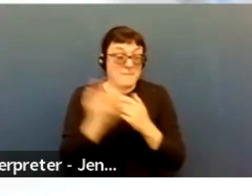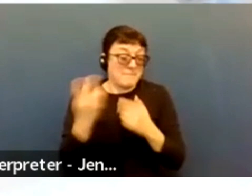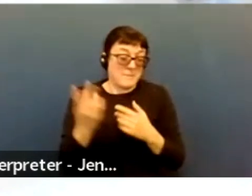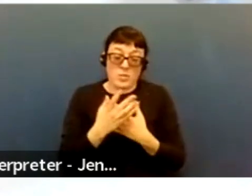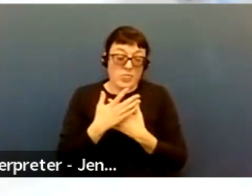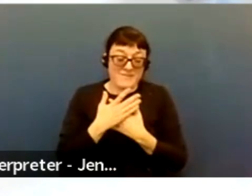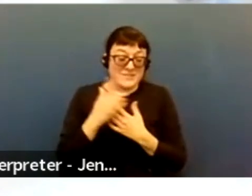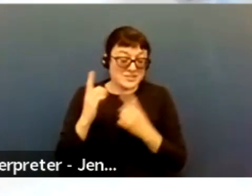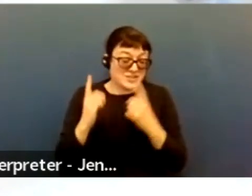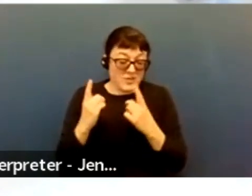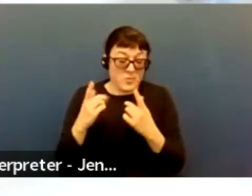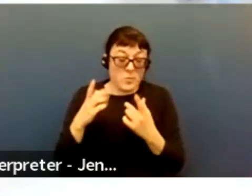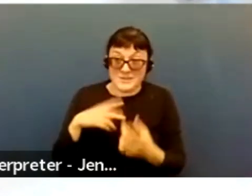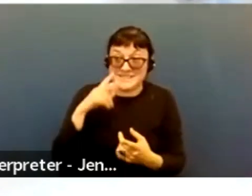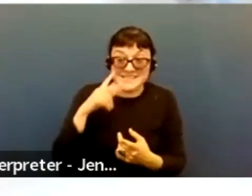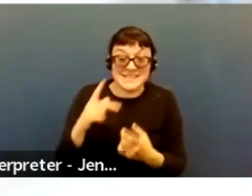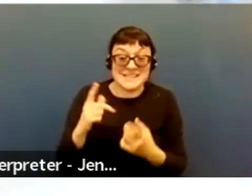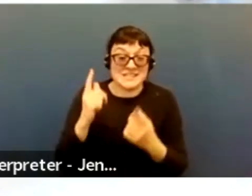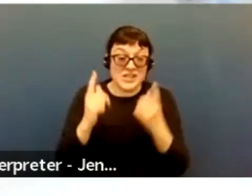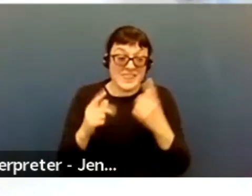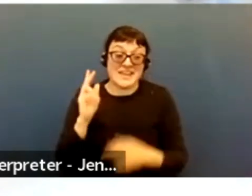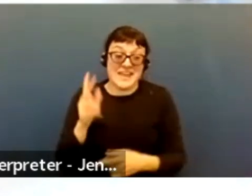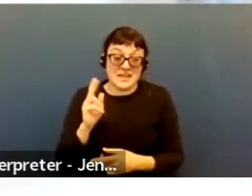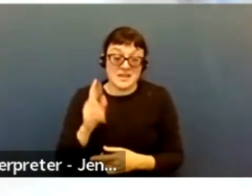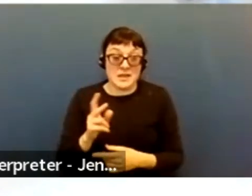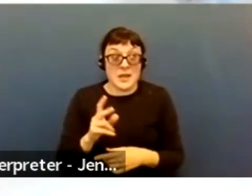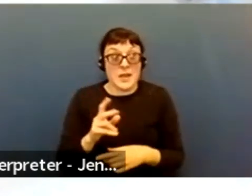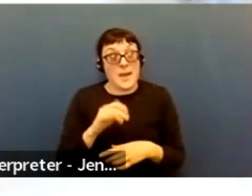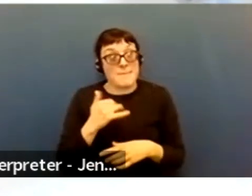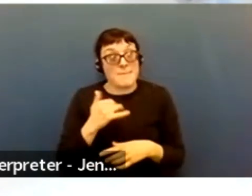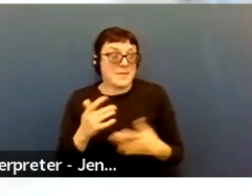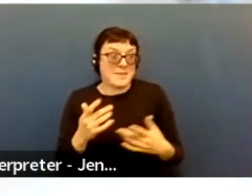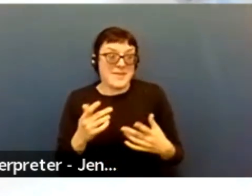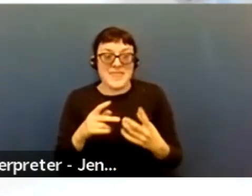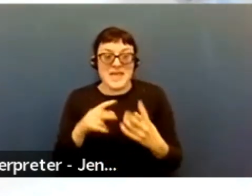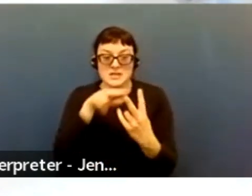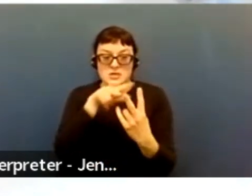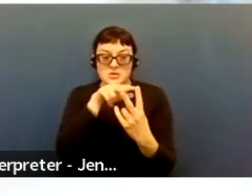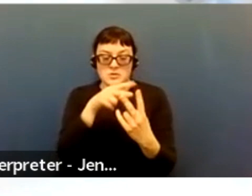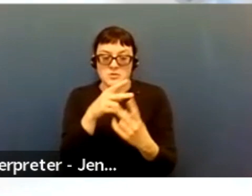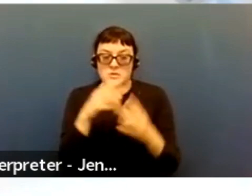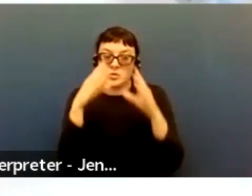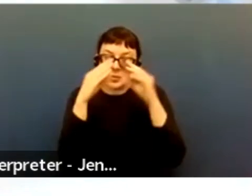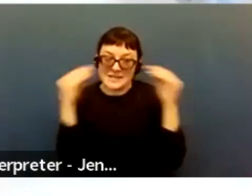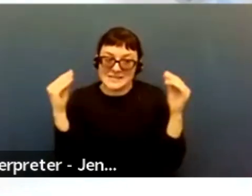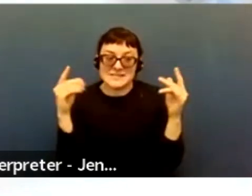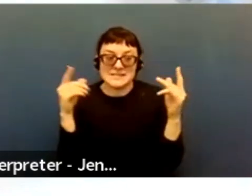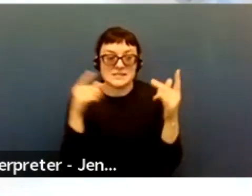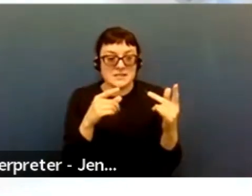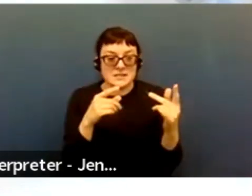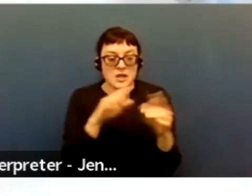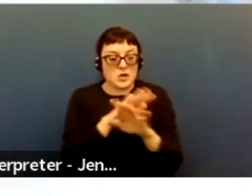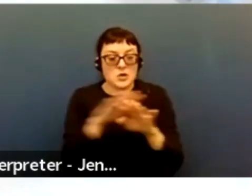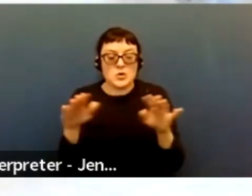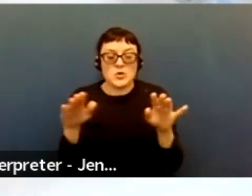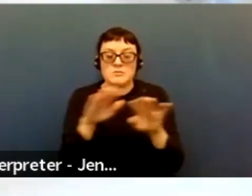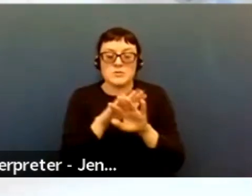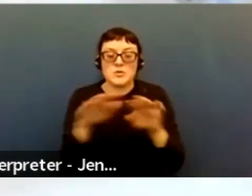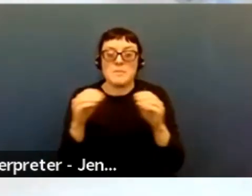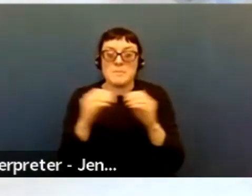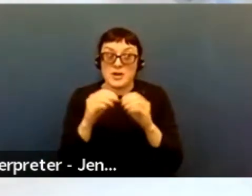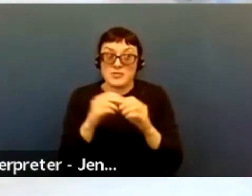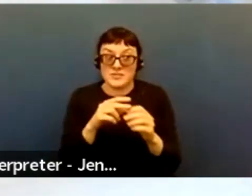happy, and they're both very devoted to each other and desperate to see each other again. Maybe they were androgynous